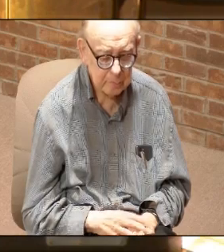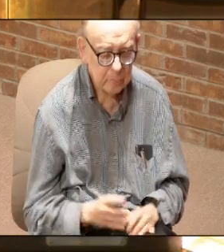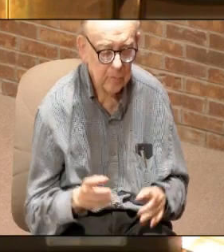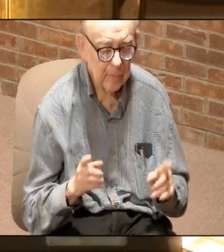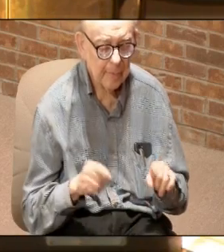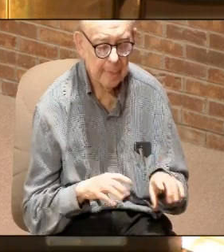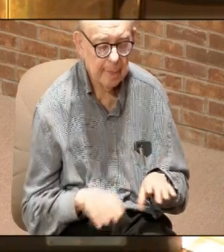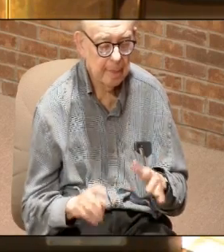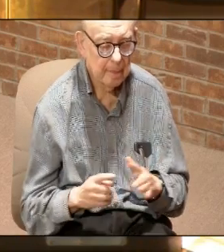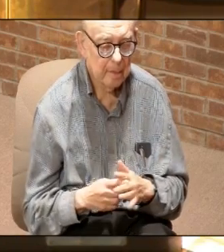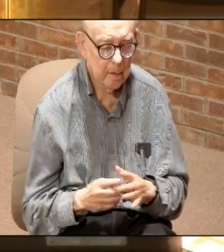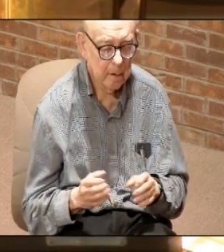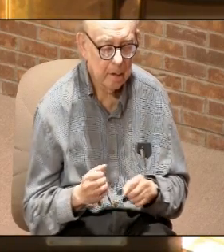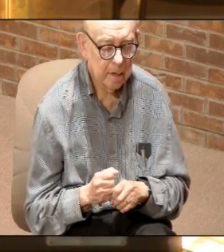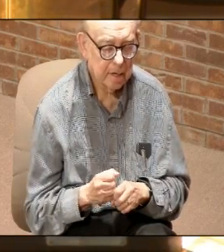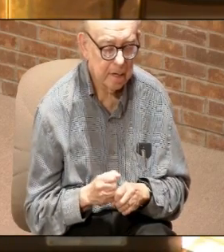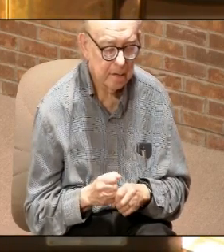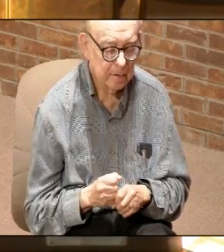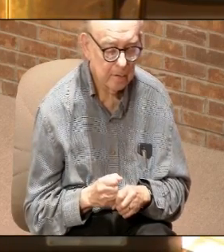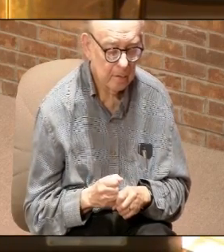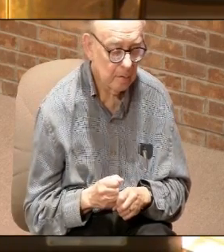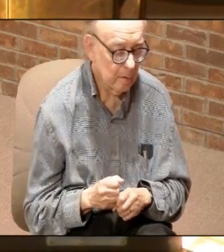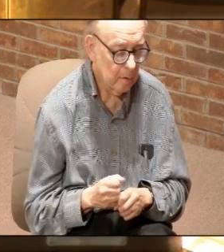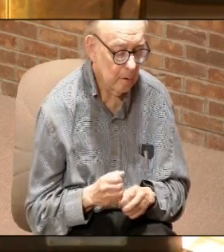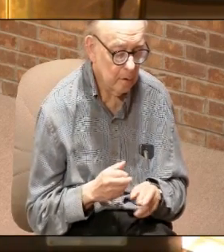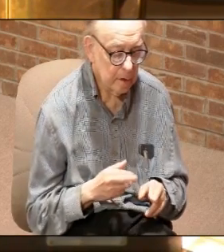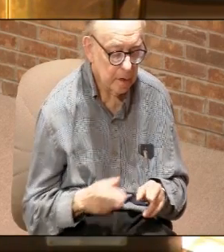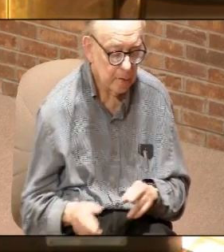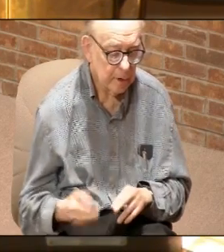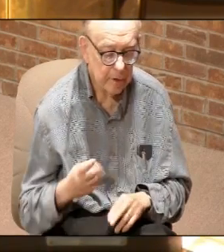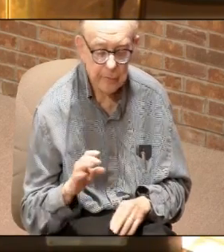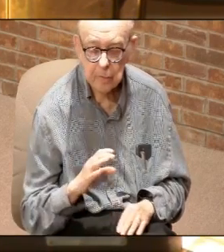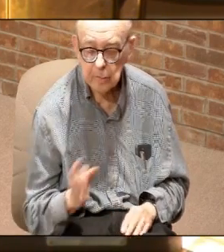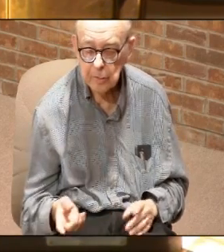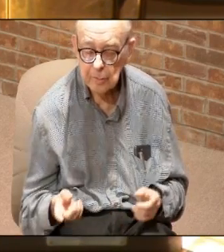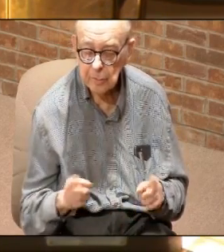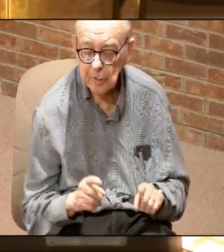when did you start getting prepared for Christmas?